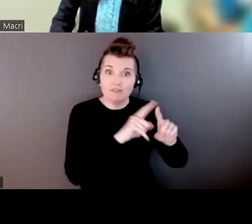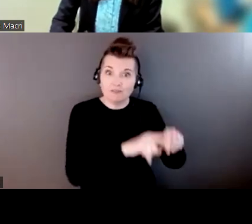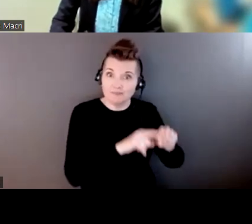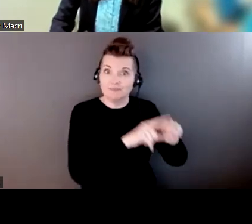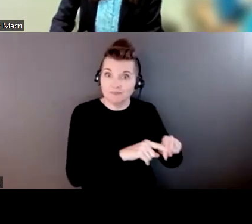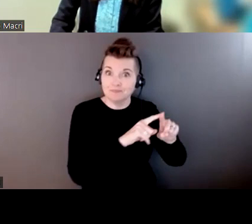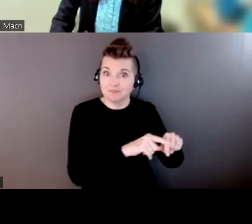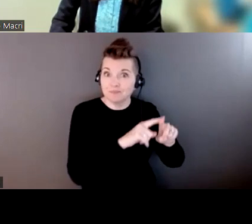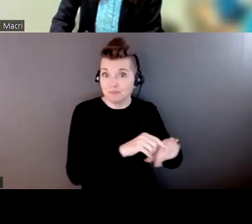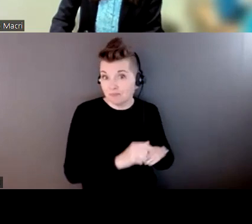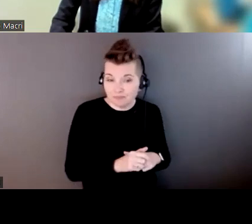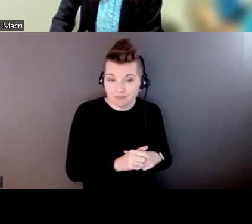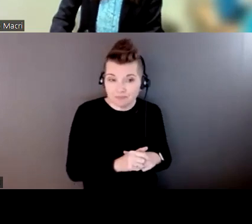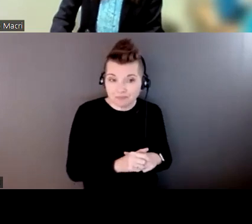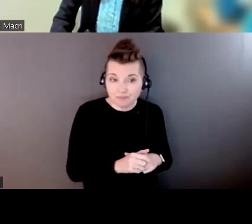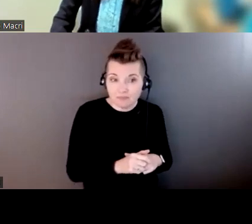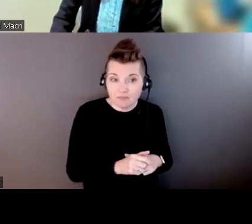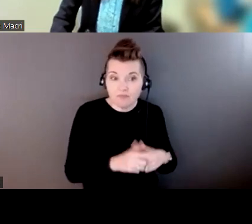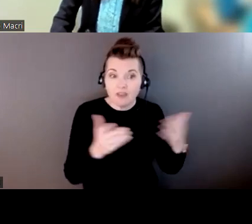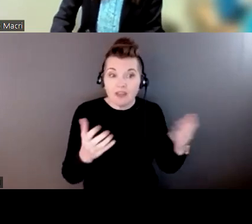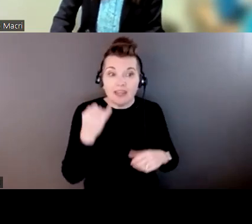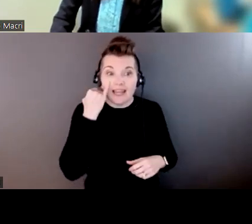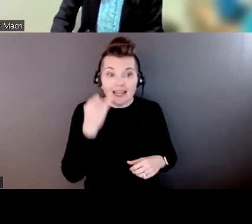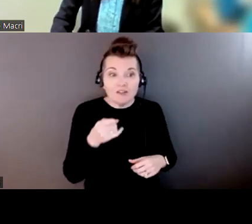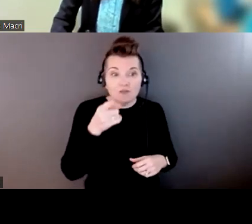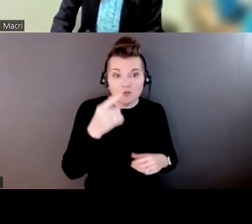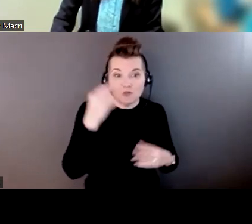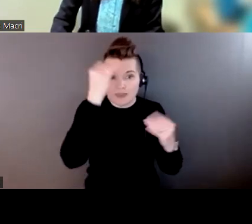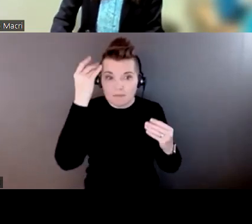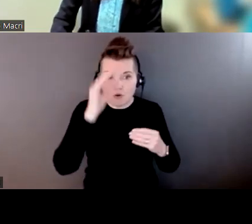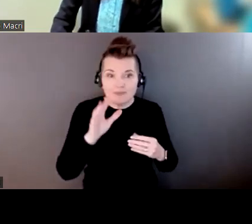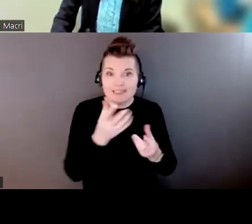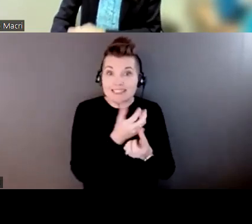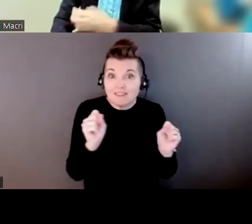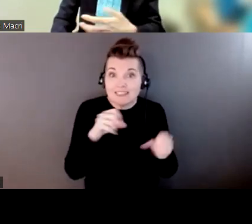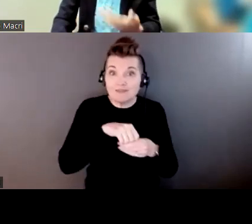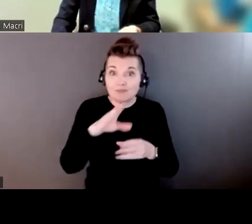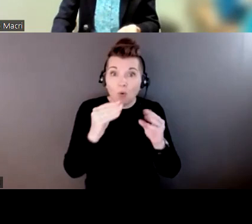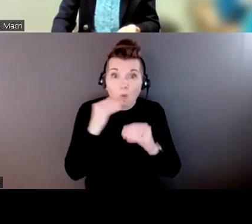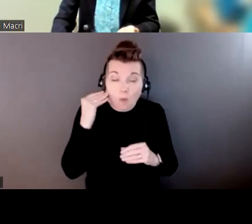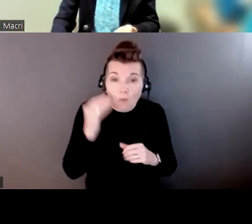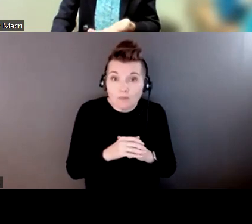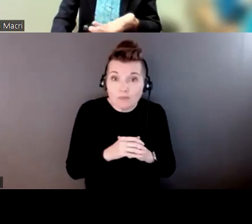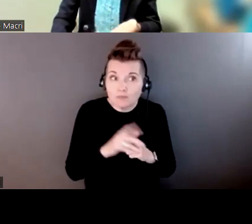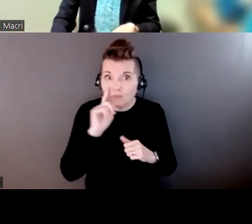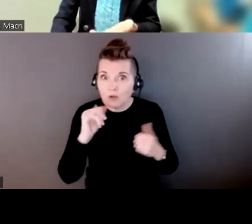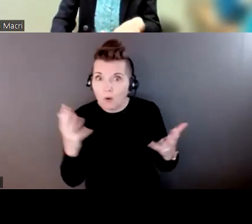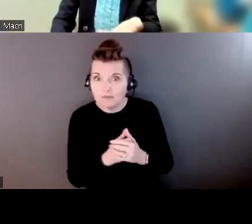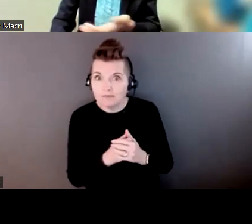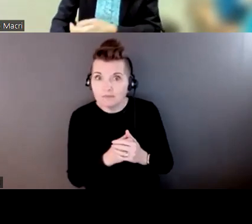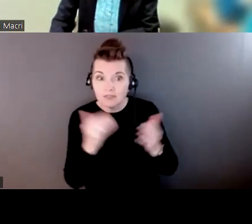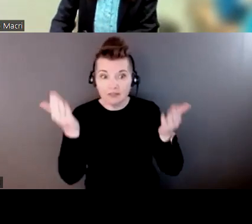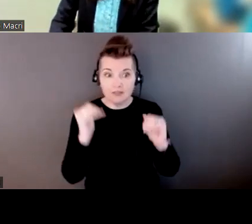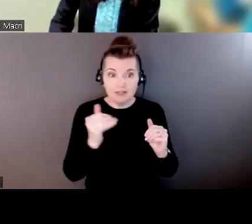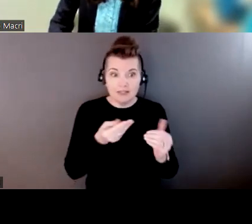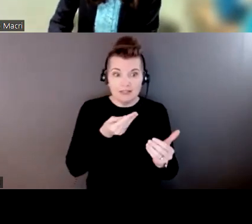think if you start falling in your home? What does that mean to you, right? What other support services can you think about now that may be able